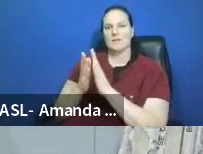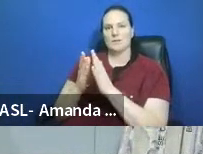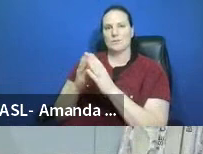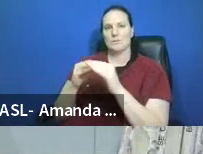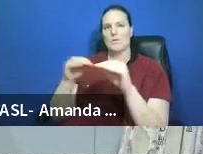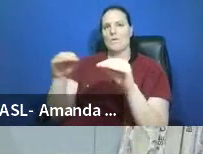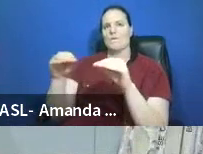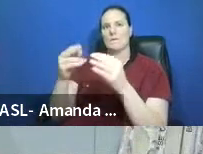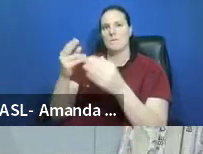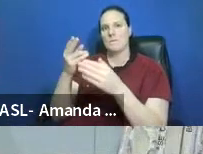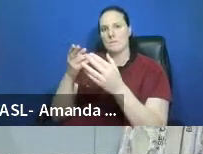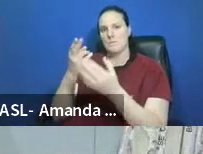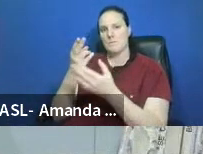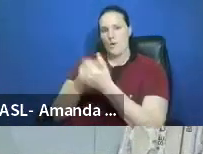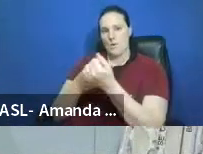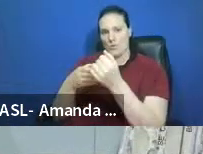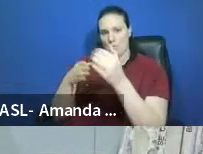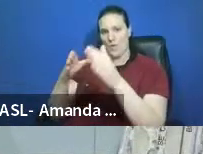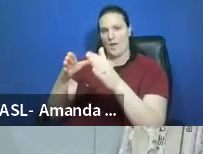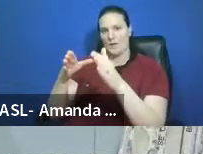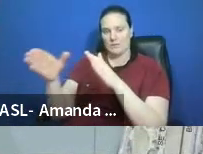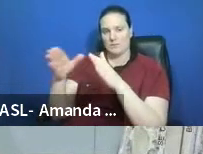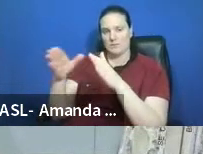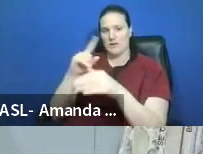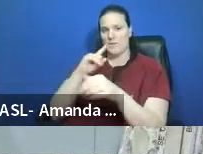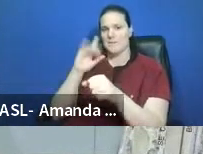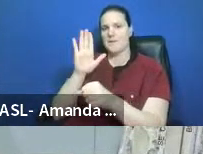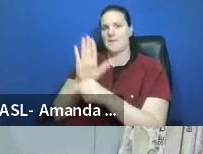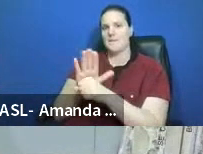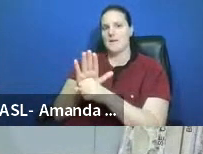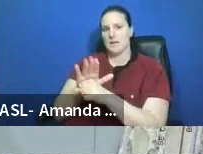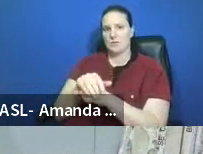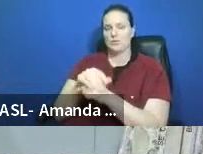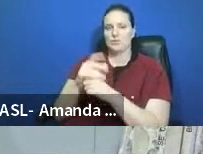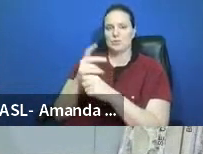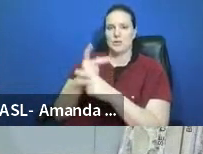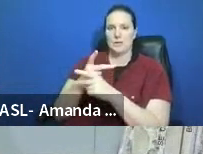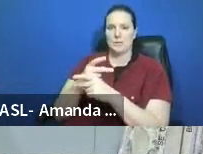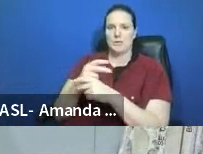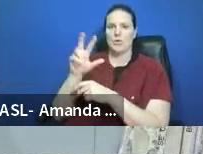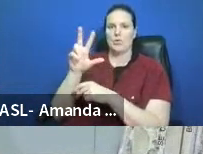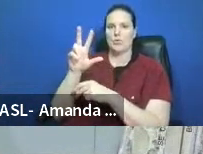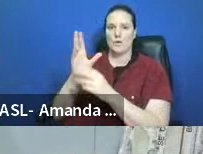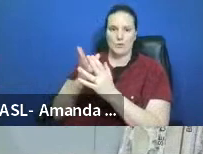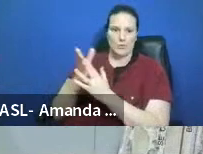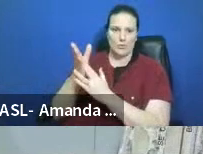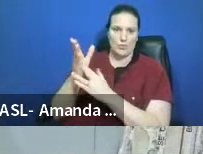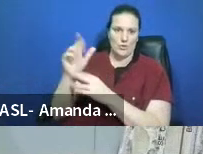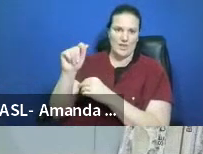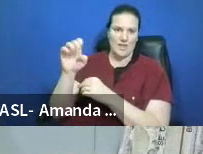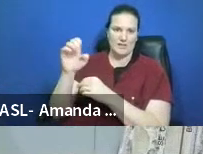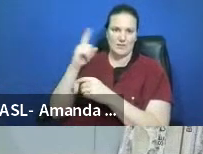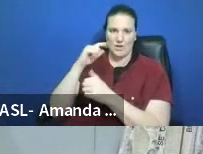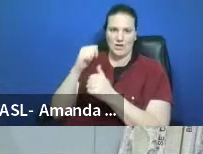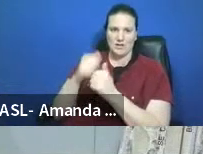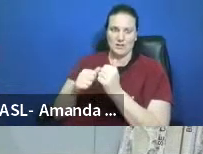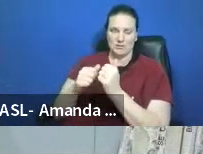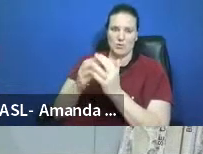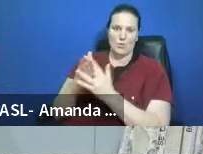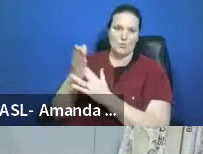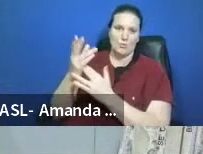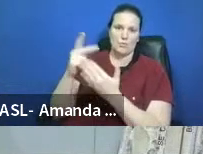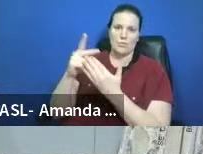directions. Our goal is, our commitment actually is to keep 3 through lanes of traffic in each direction moving through the